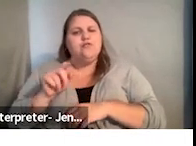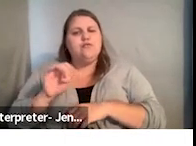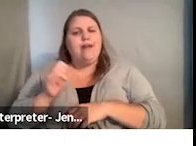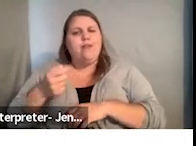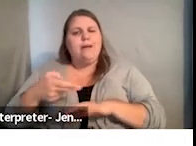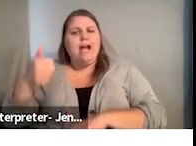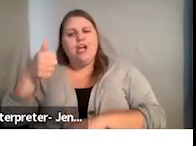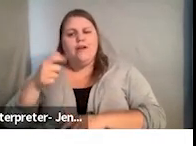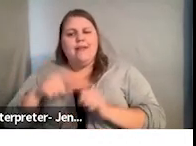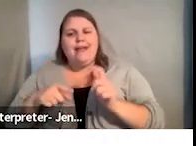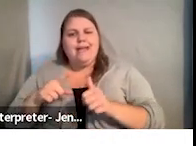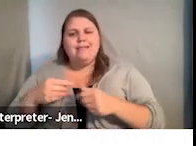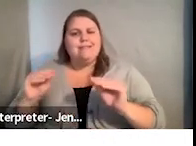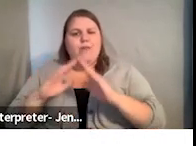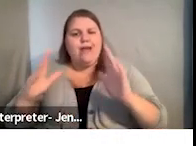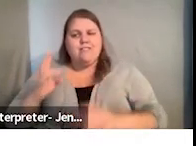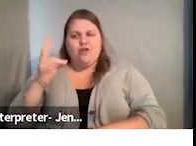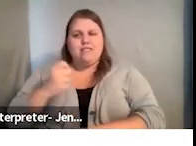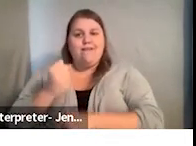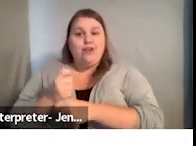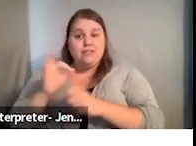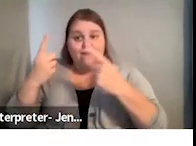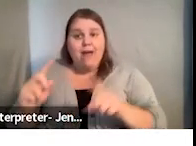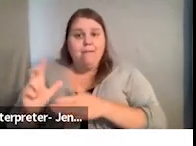the house for the first 7 years. Otherwise, they have to pay back the